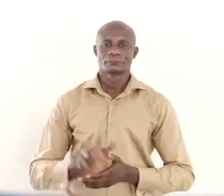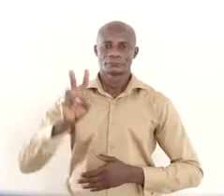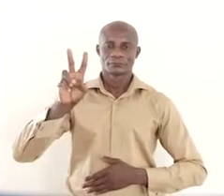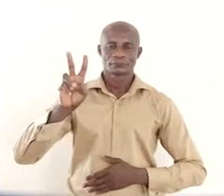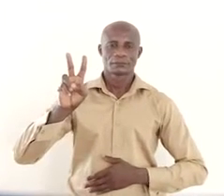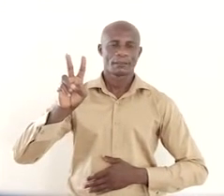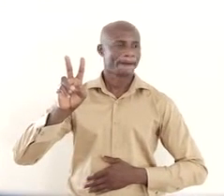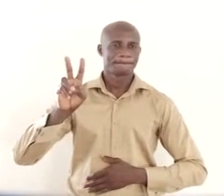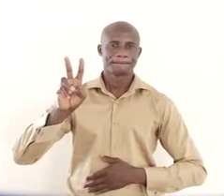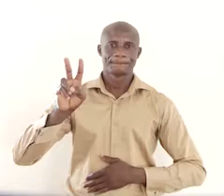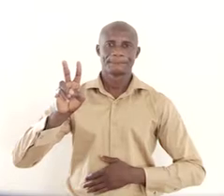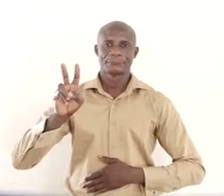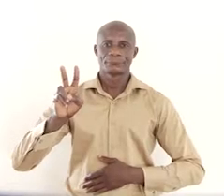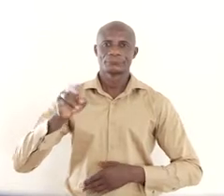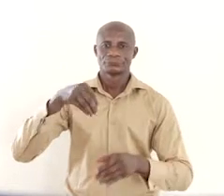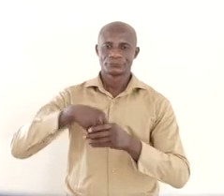Two,